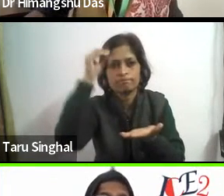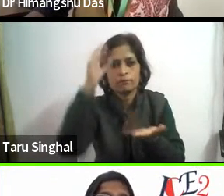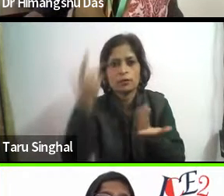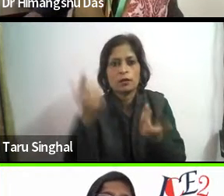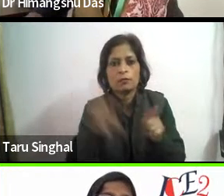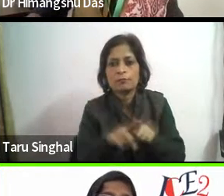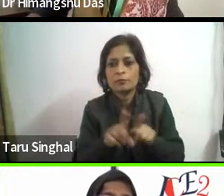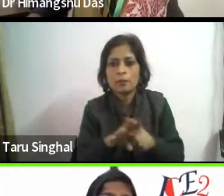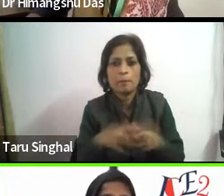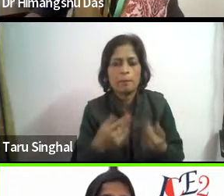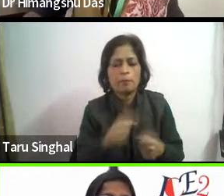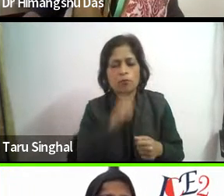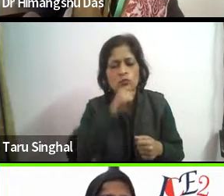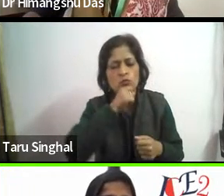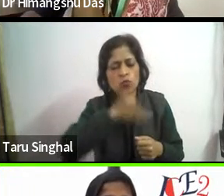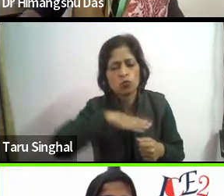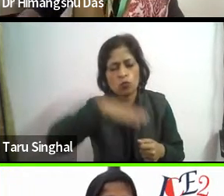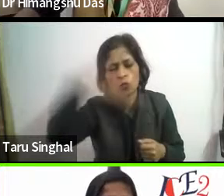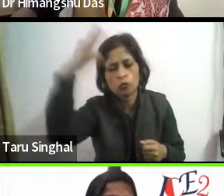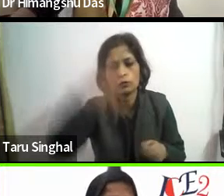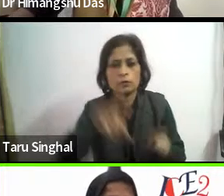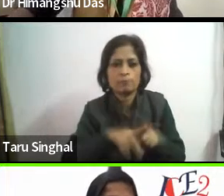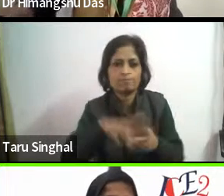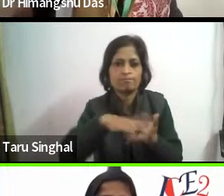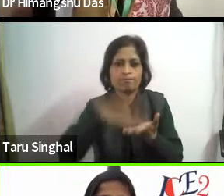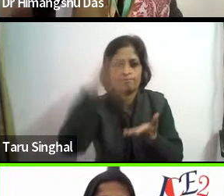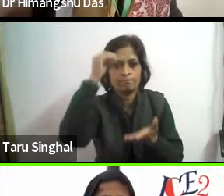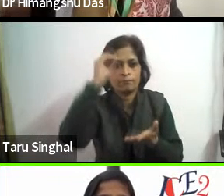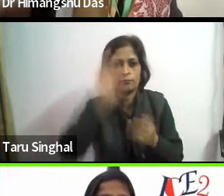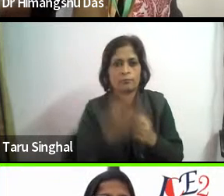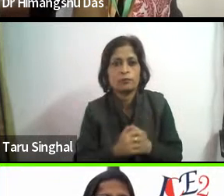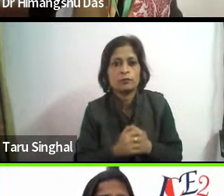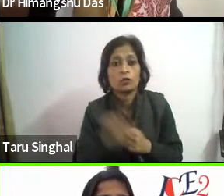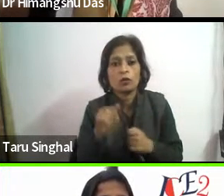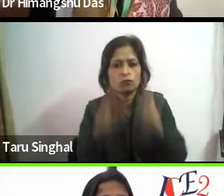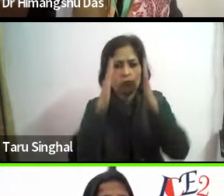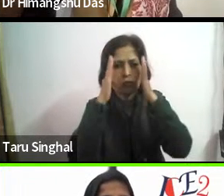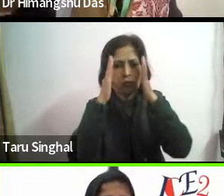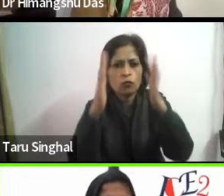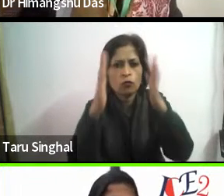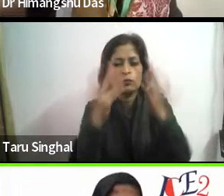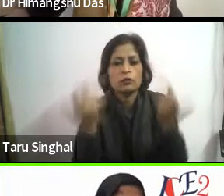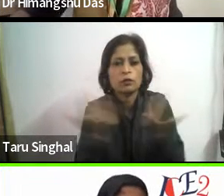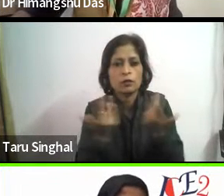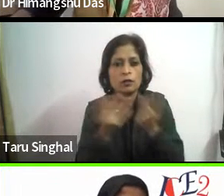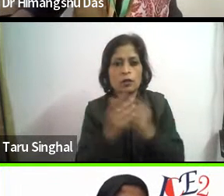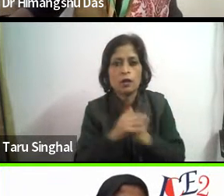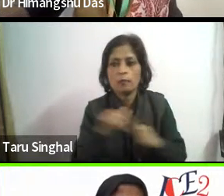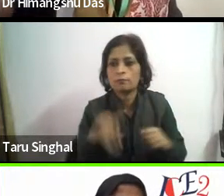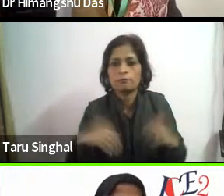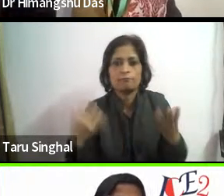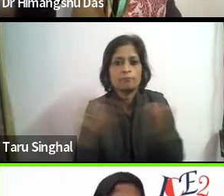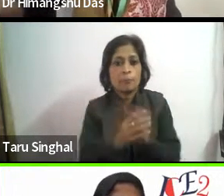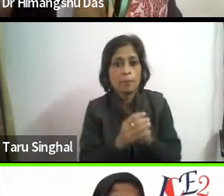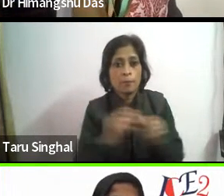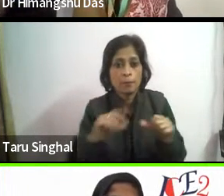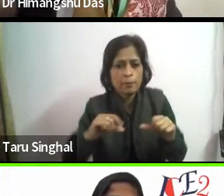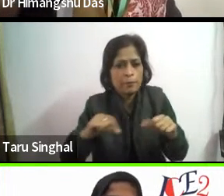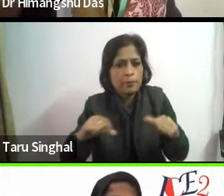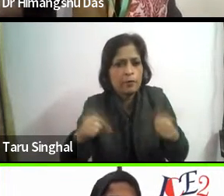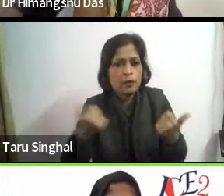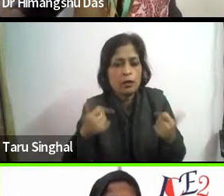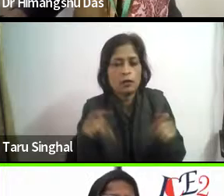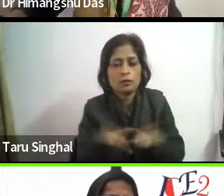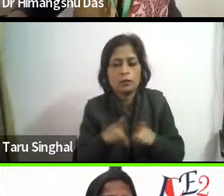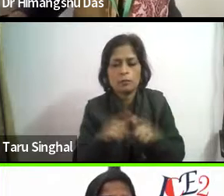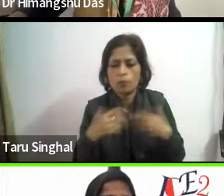down. And beyond that, the focus of being able to achieve what